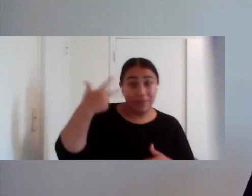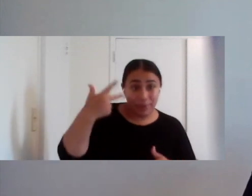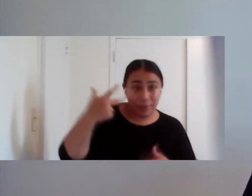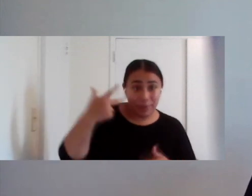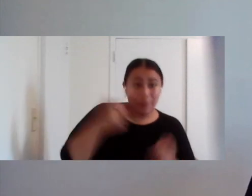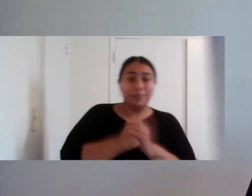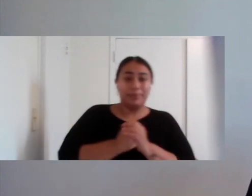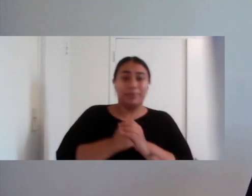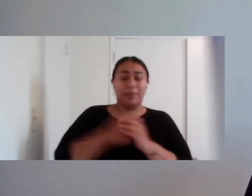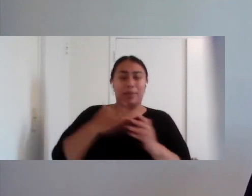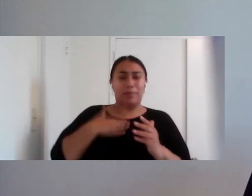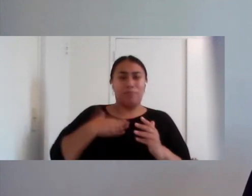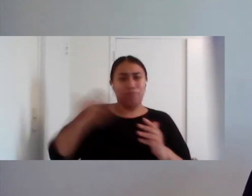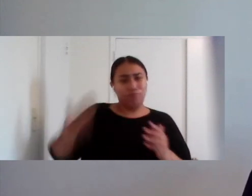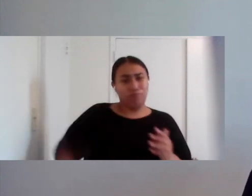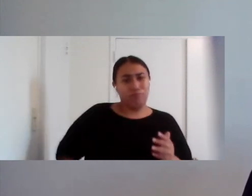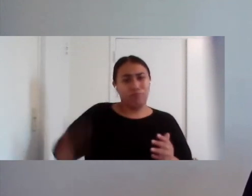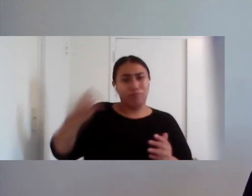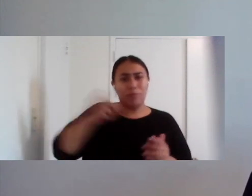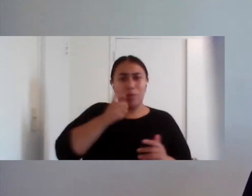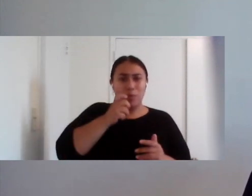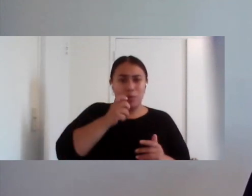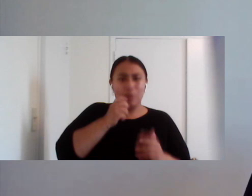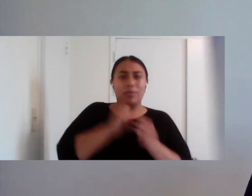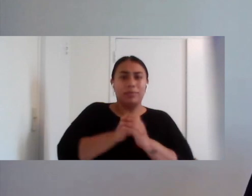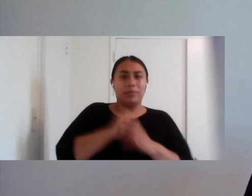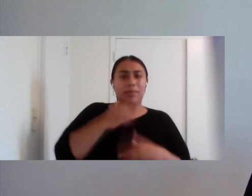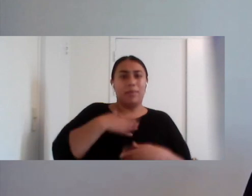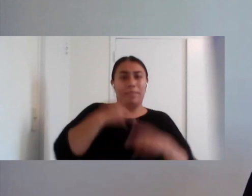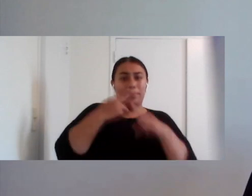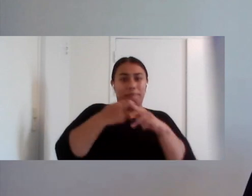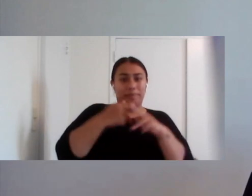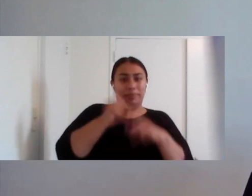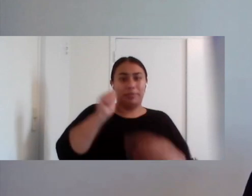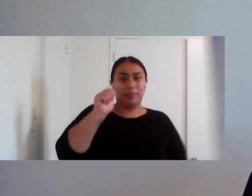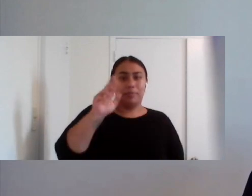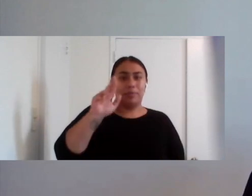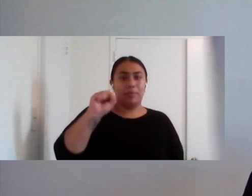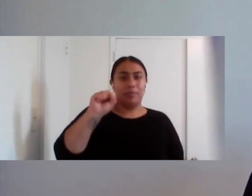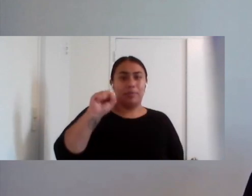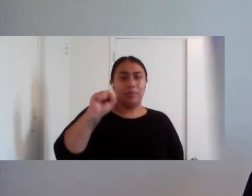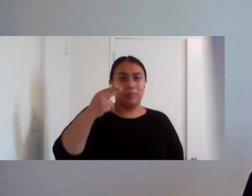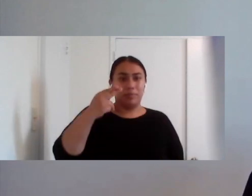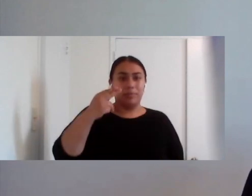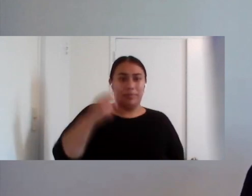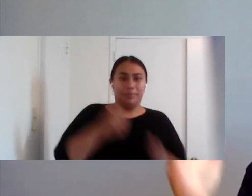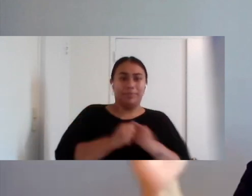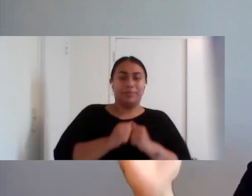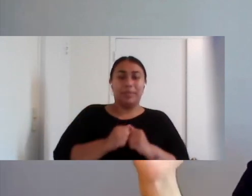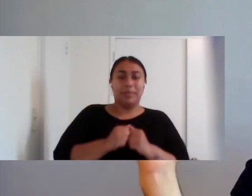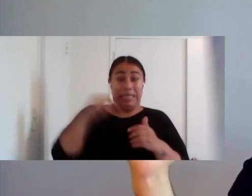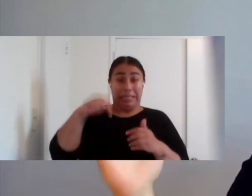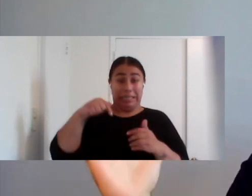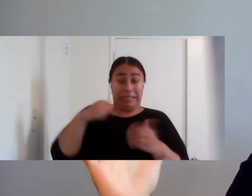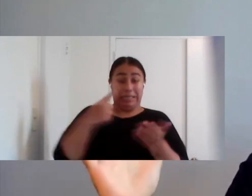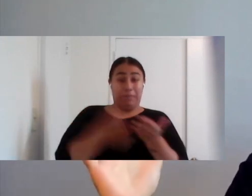Tagvai. I'm one of the medical graduates and patient care specialists that work at the Apollo Clinics. Today's subject is a very important one: